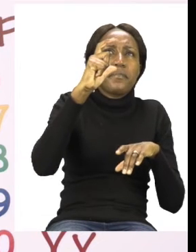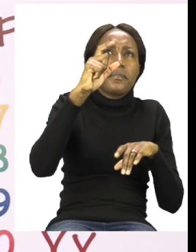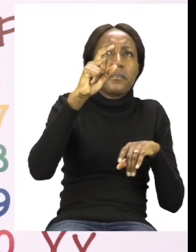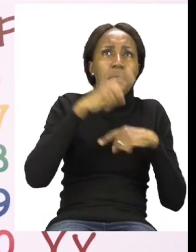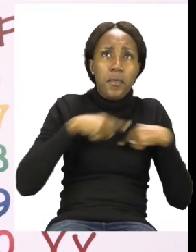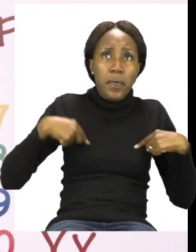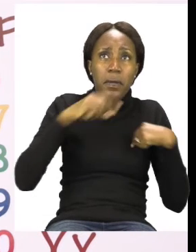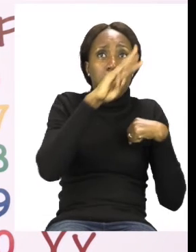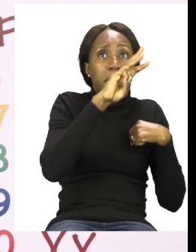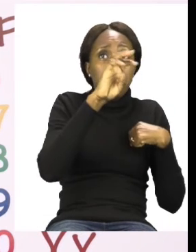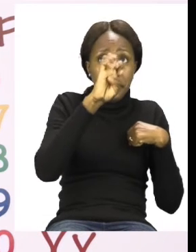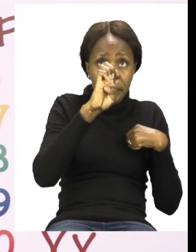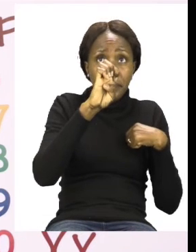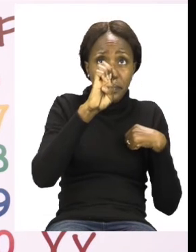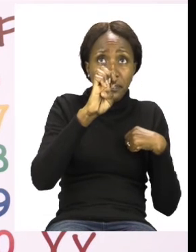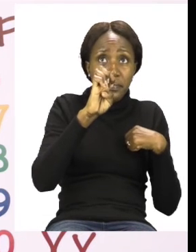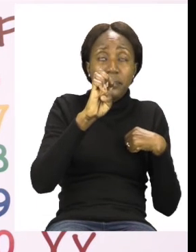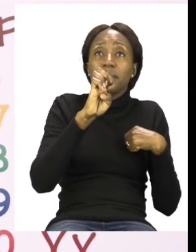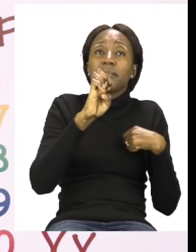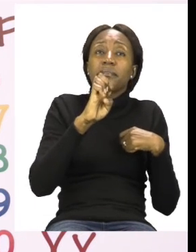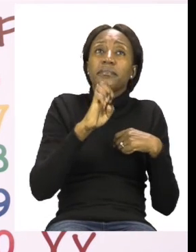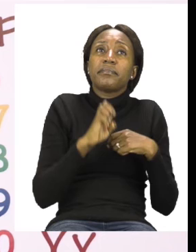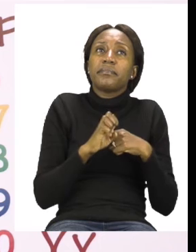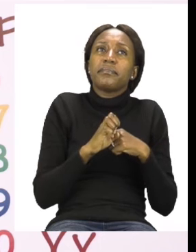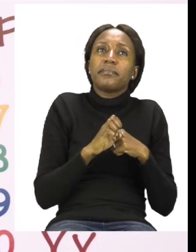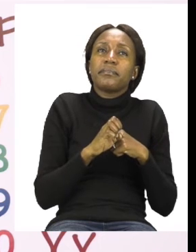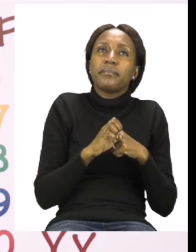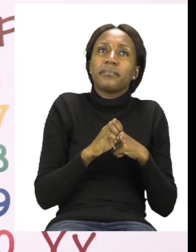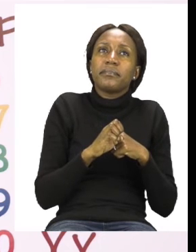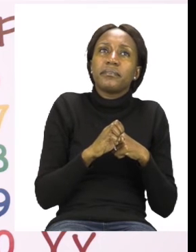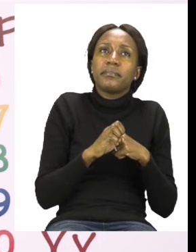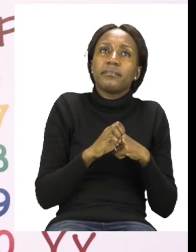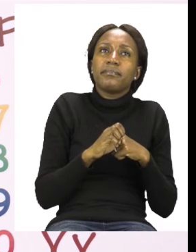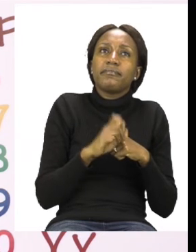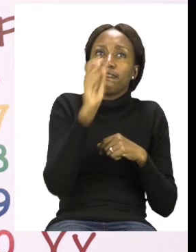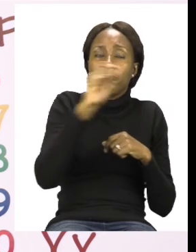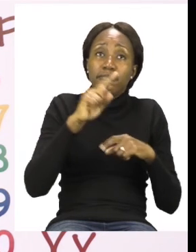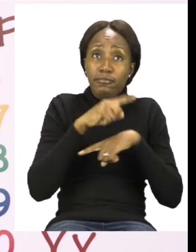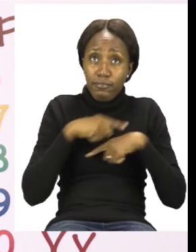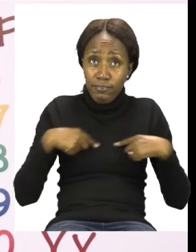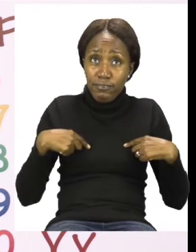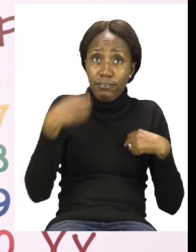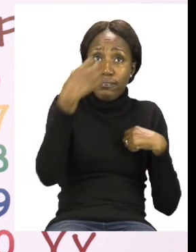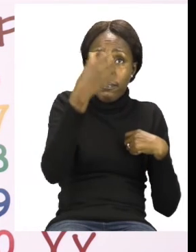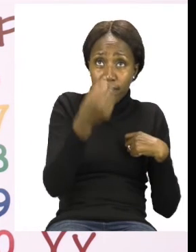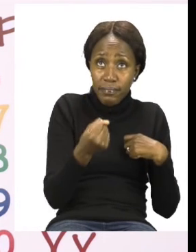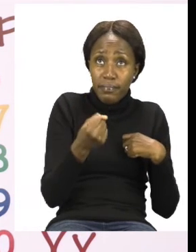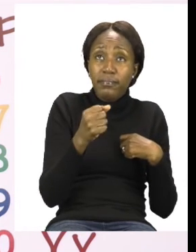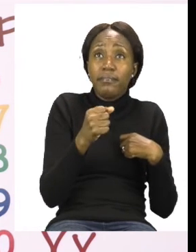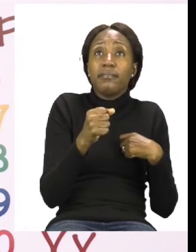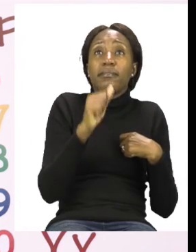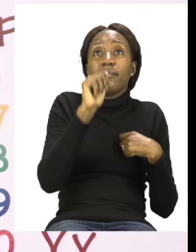make sure that yours has a capital W. Then the sentence I have written is, we